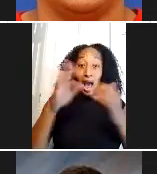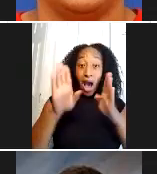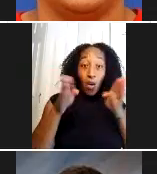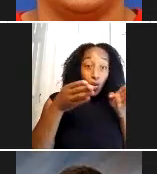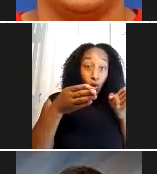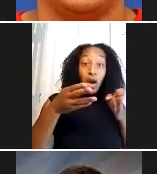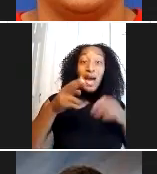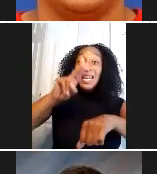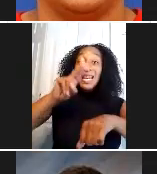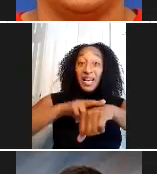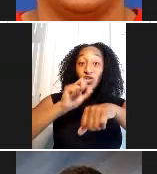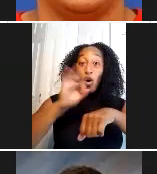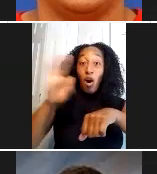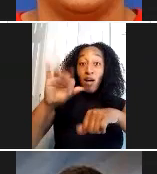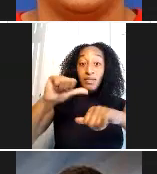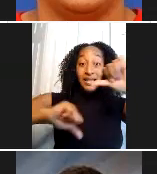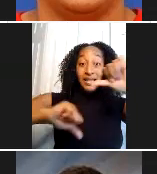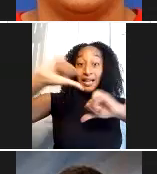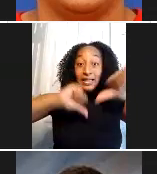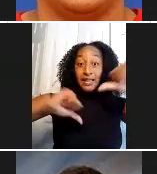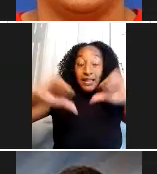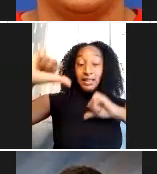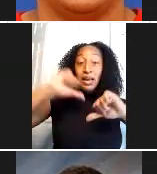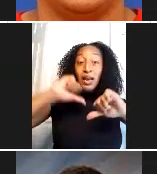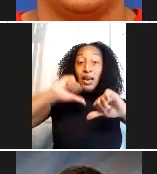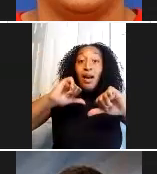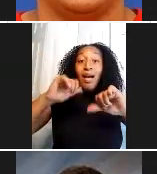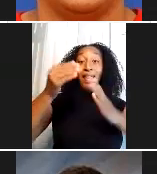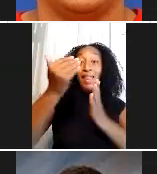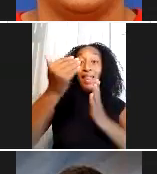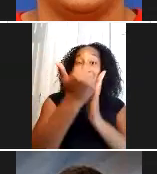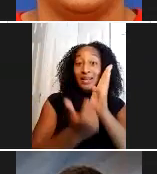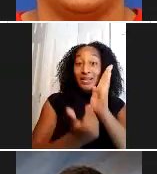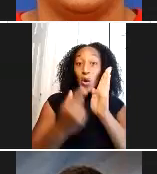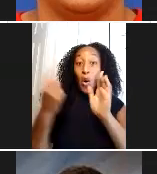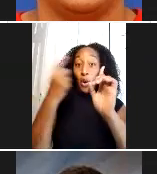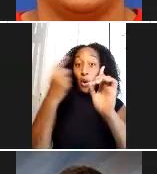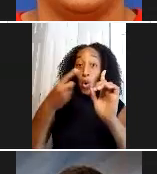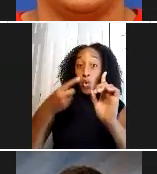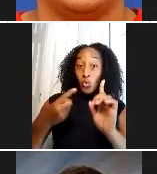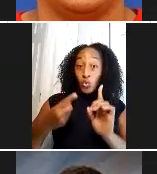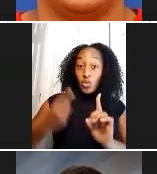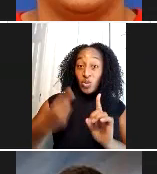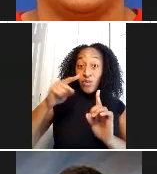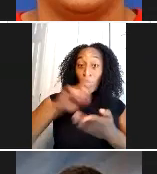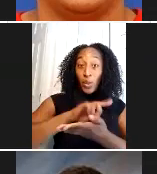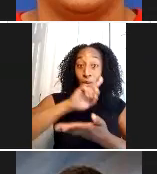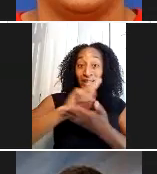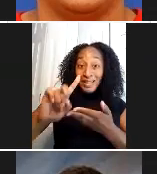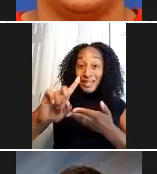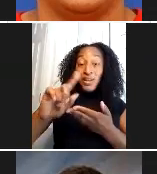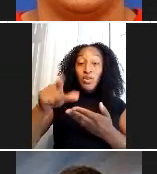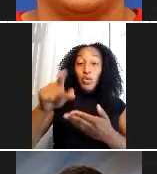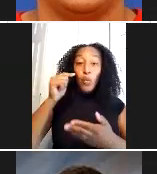and listed here are the objectives for the week. So you can see we're going to be looking at the scientific